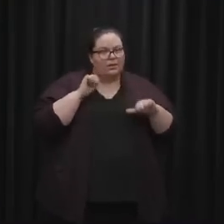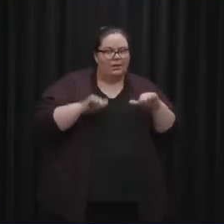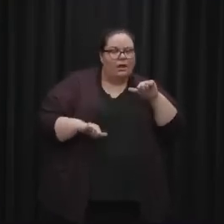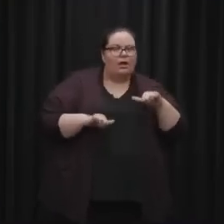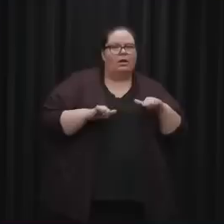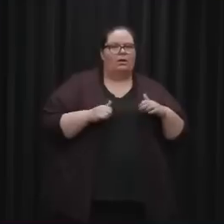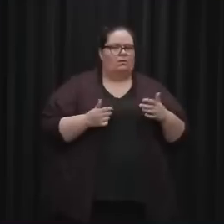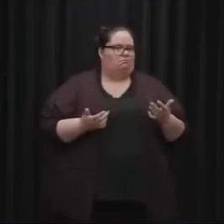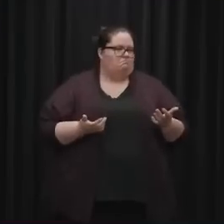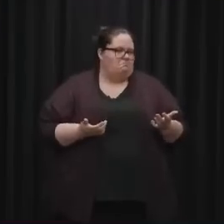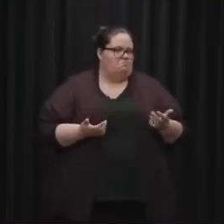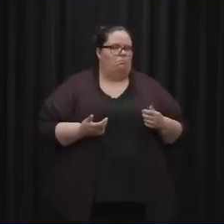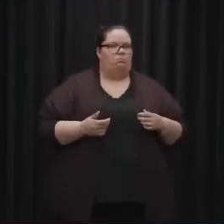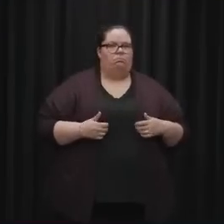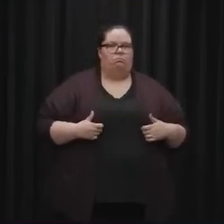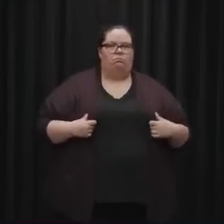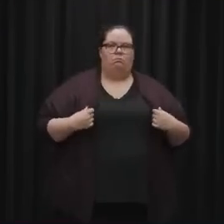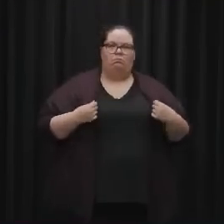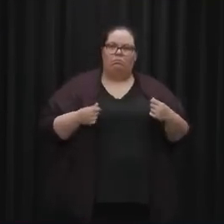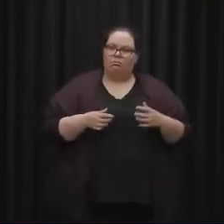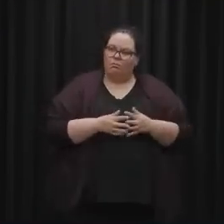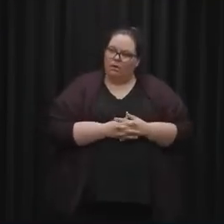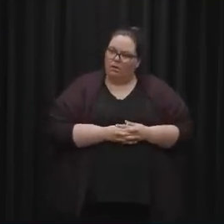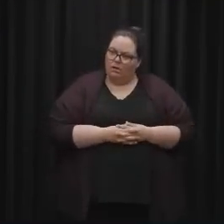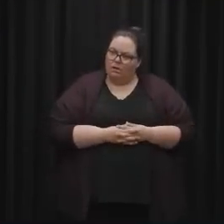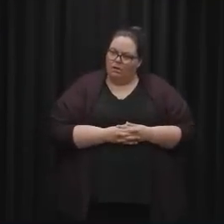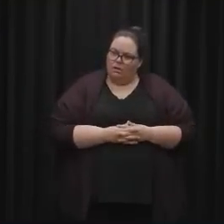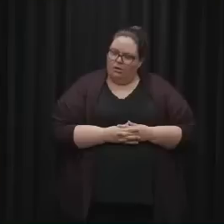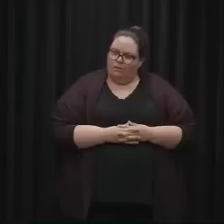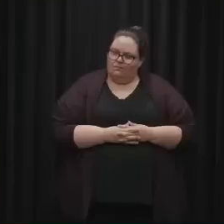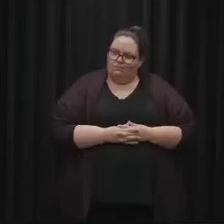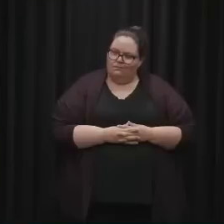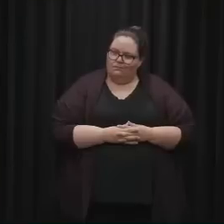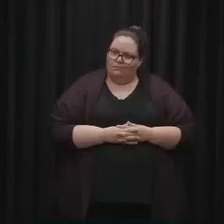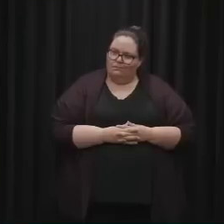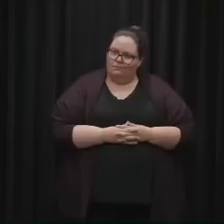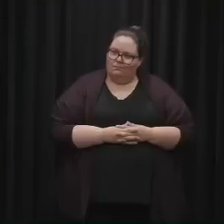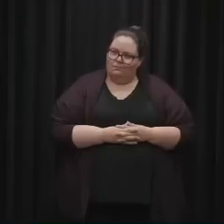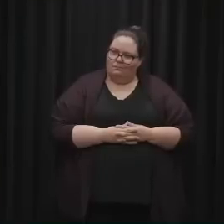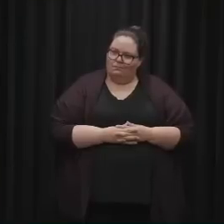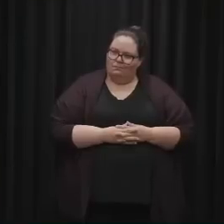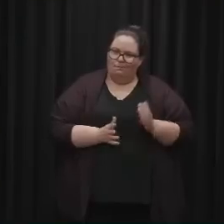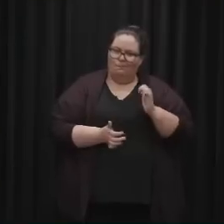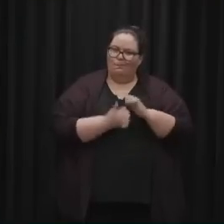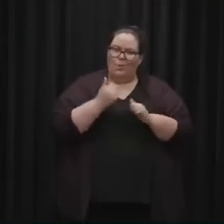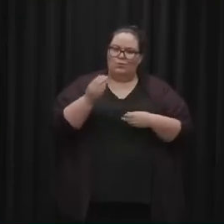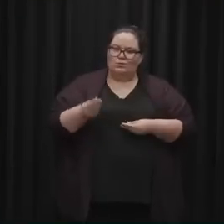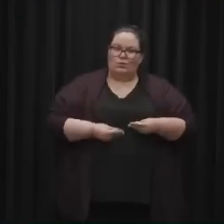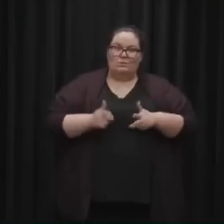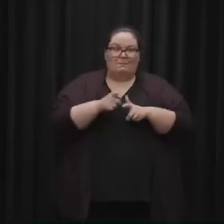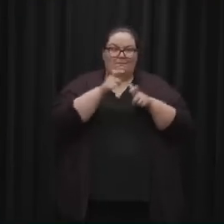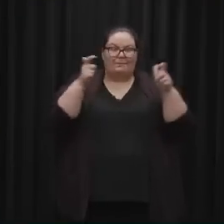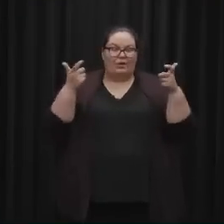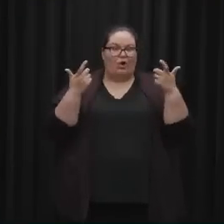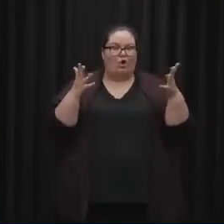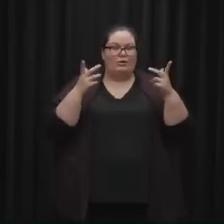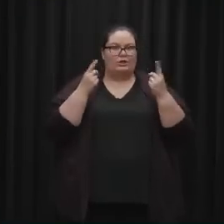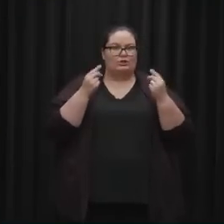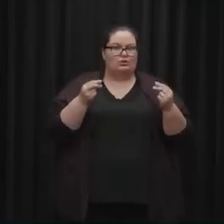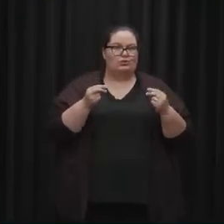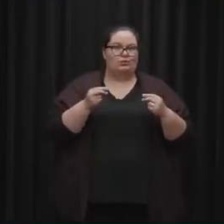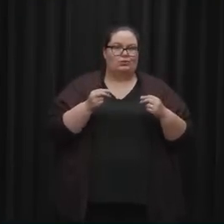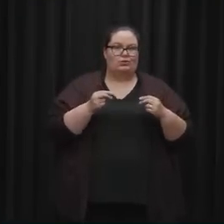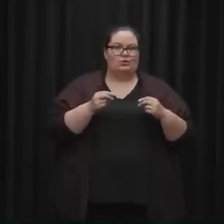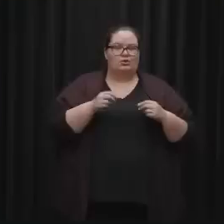masks. I was wondering if you see us. I mean, a lot of the market is already doing that. A lot of big box stores are already doing it. A lot of institutions